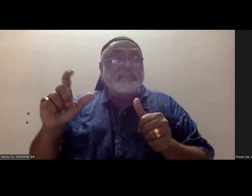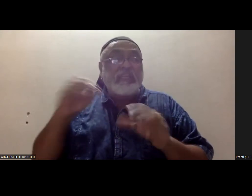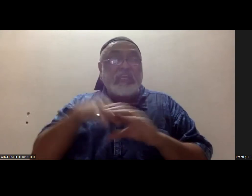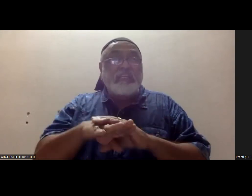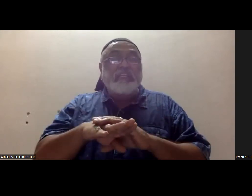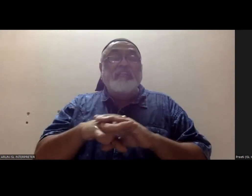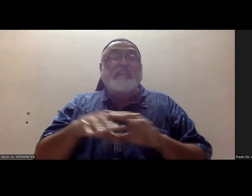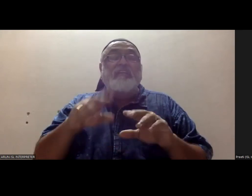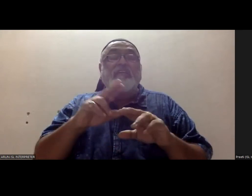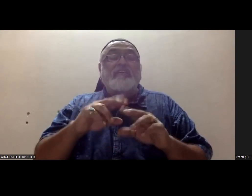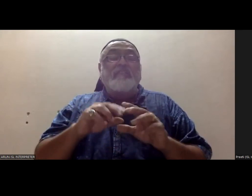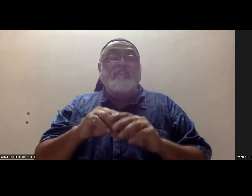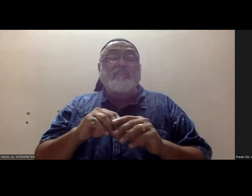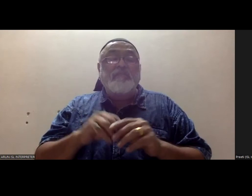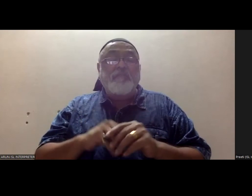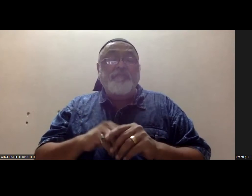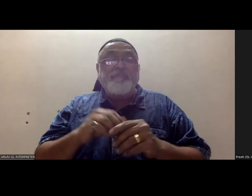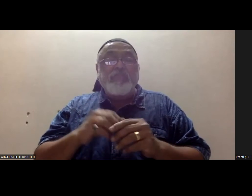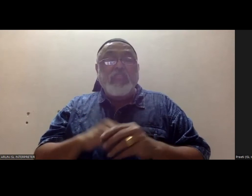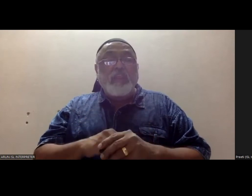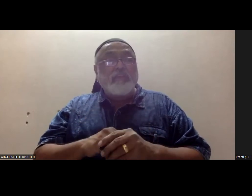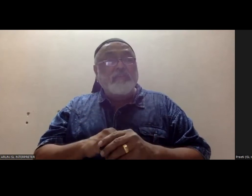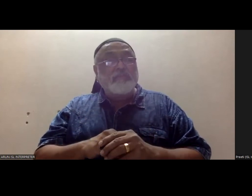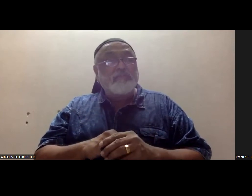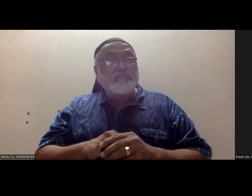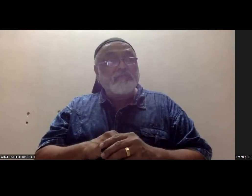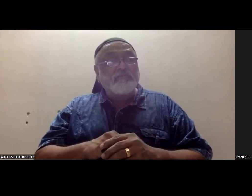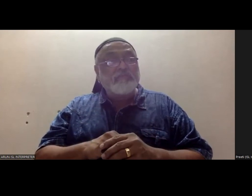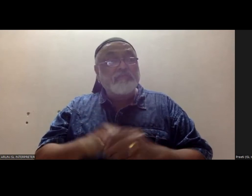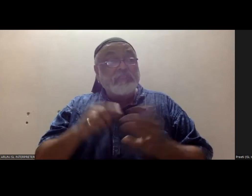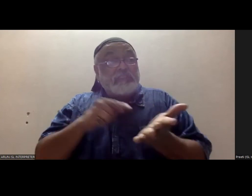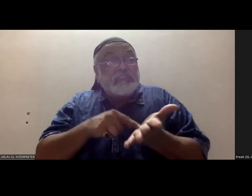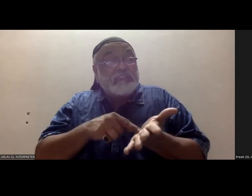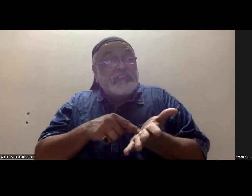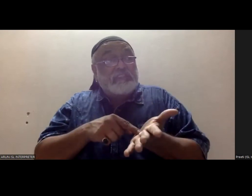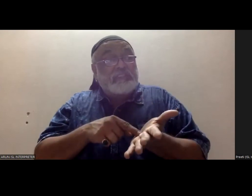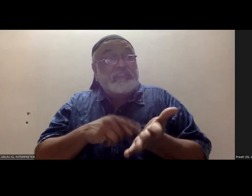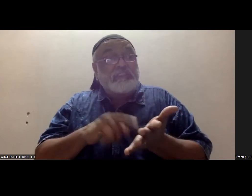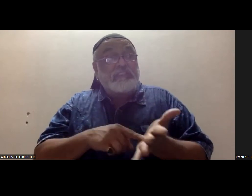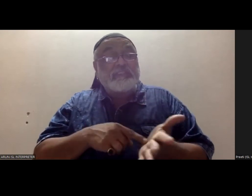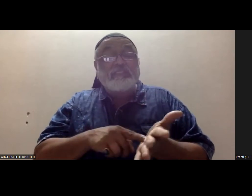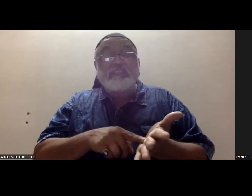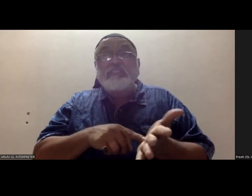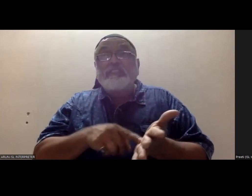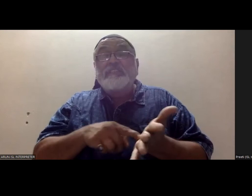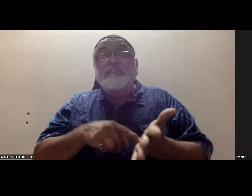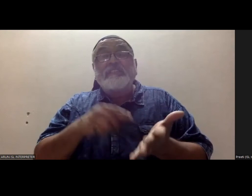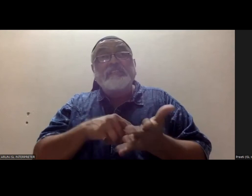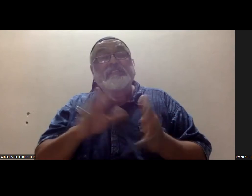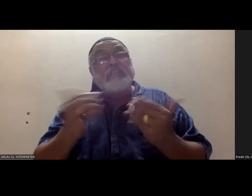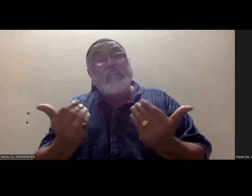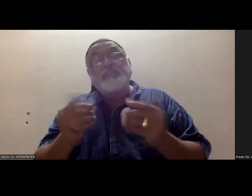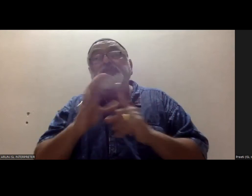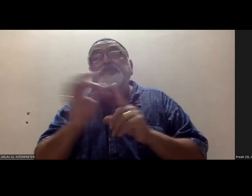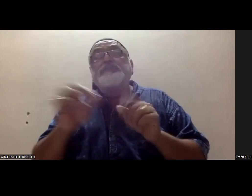gradings and NAC observance systems. So, this could be something very interesting, and this could be something that can be taken up at